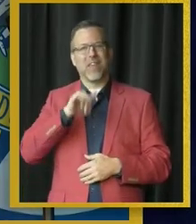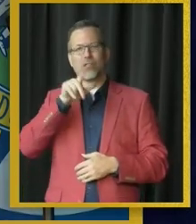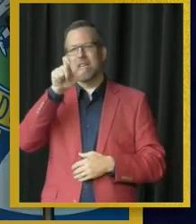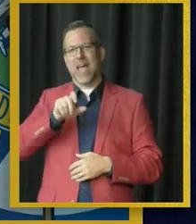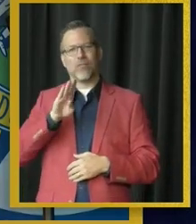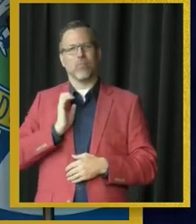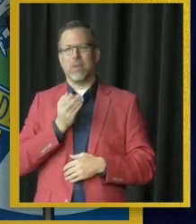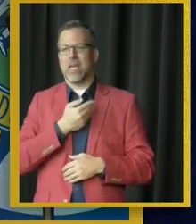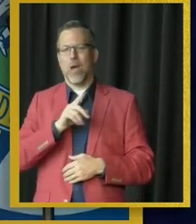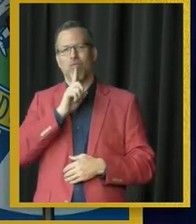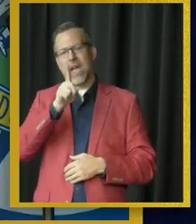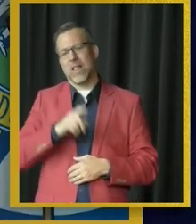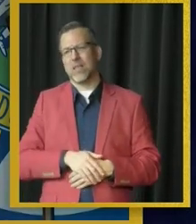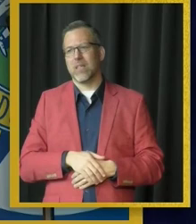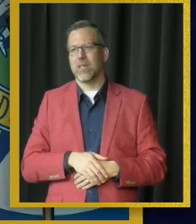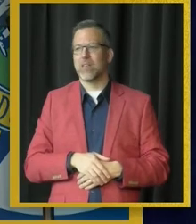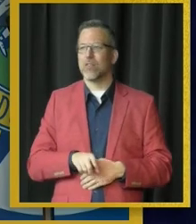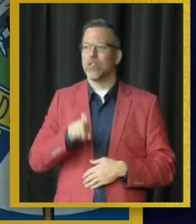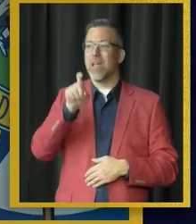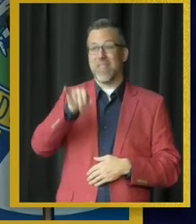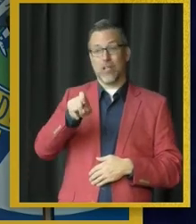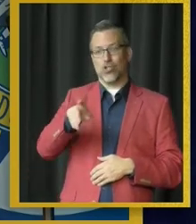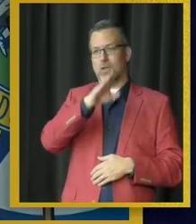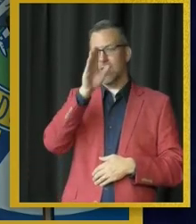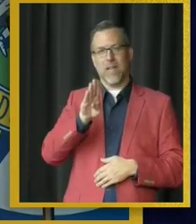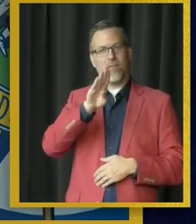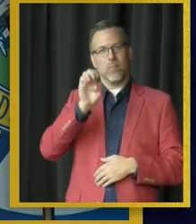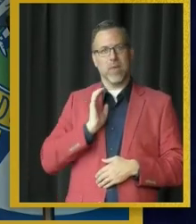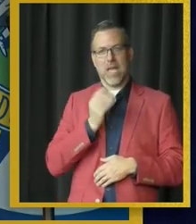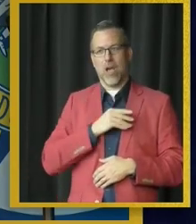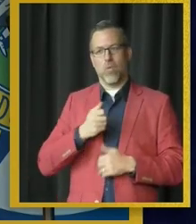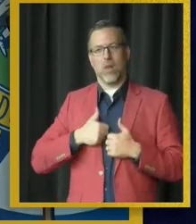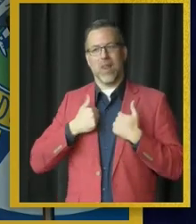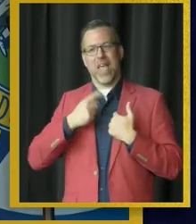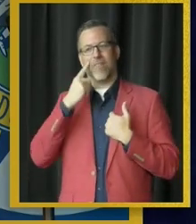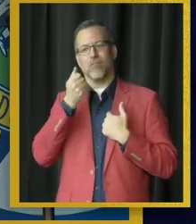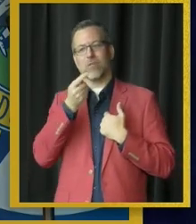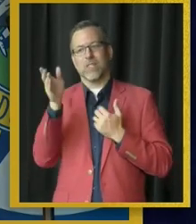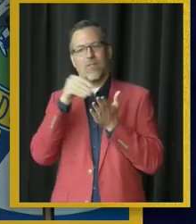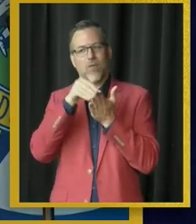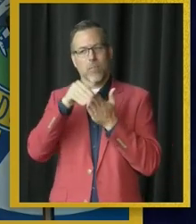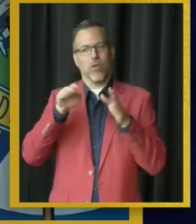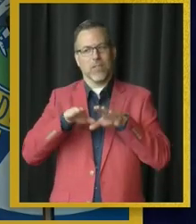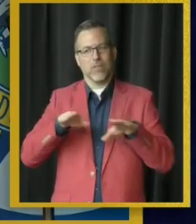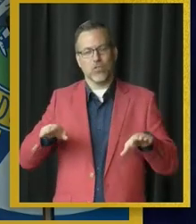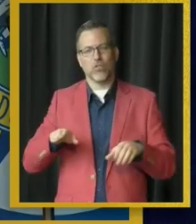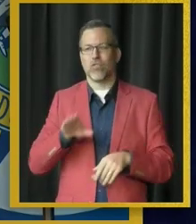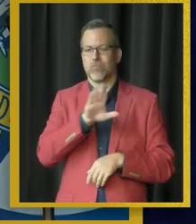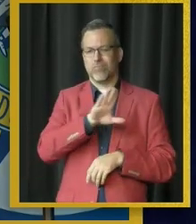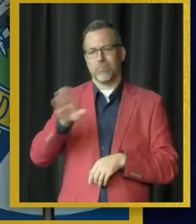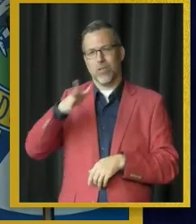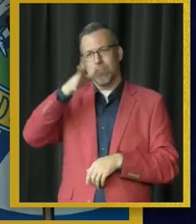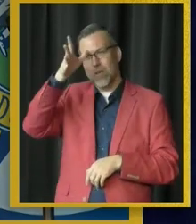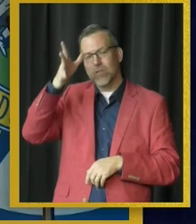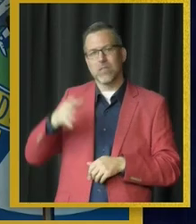reality. This should have never been the reality for millions of children and their parents.